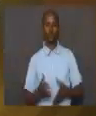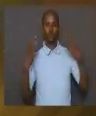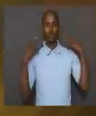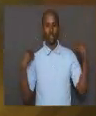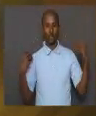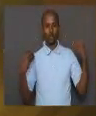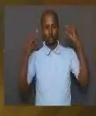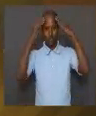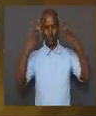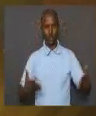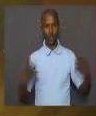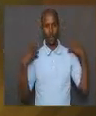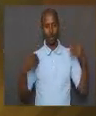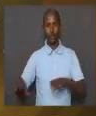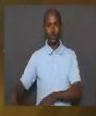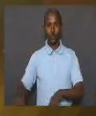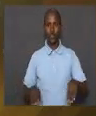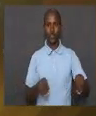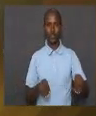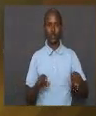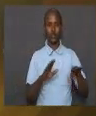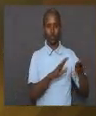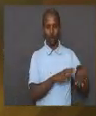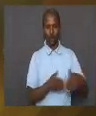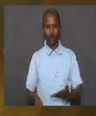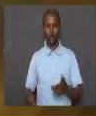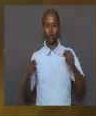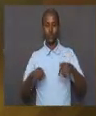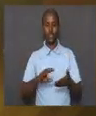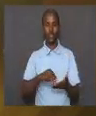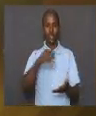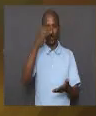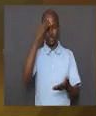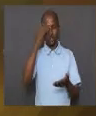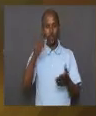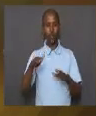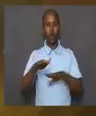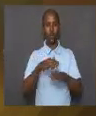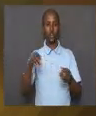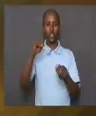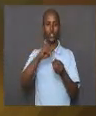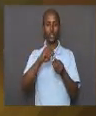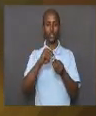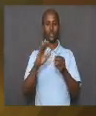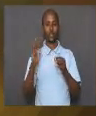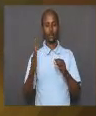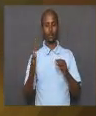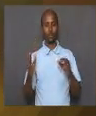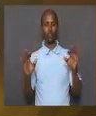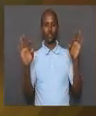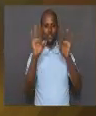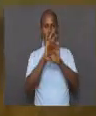Hello, teacher. Hello, students. Welcome to today's lesson on additional types